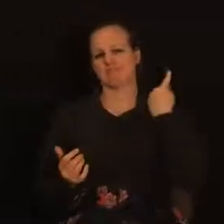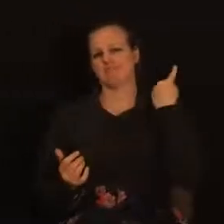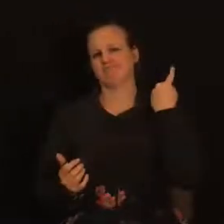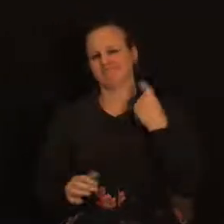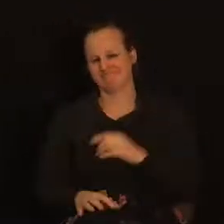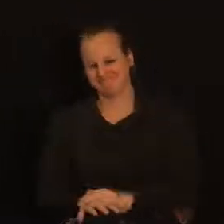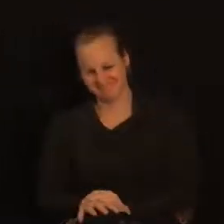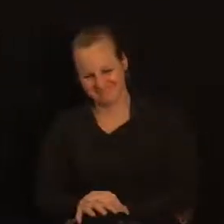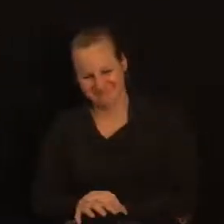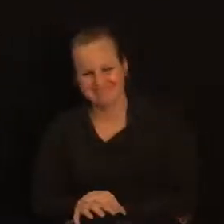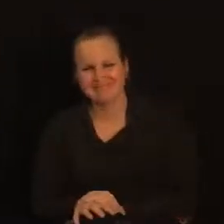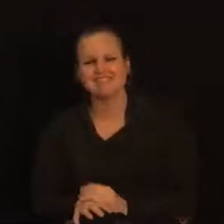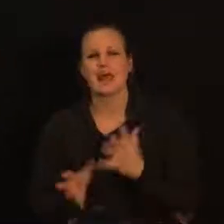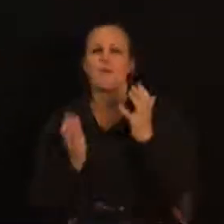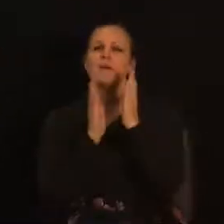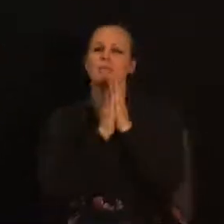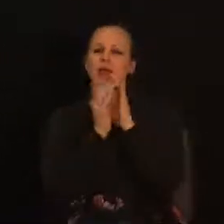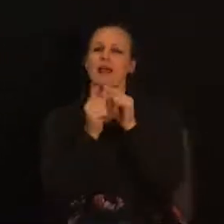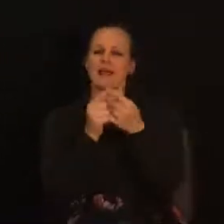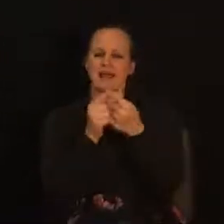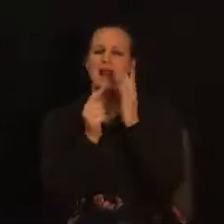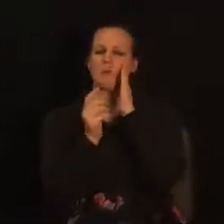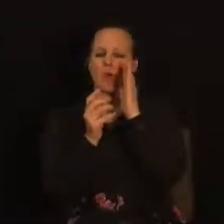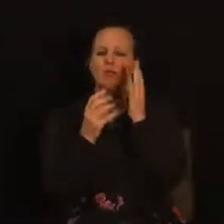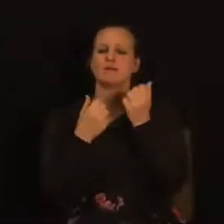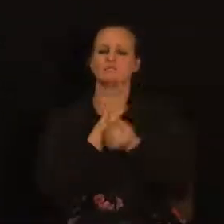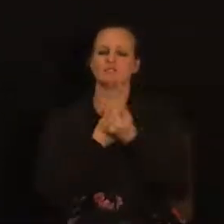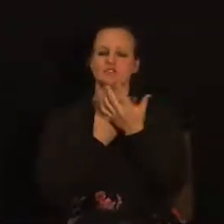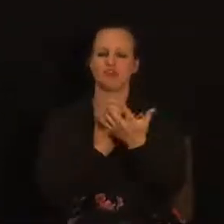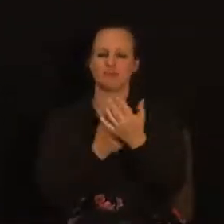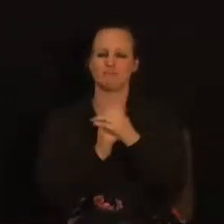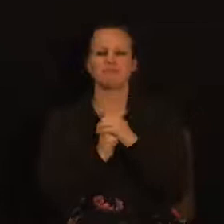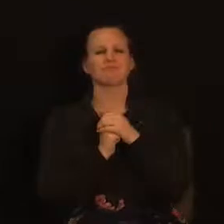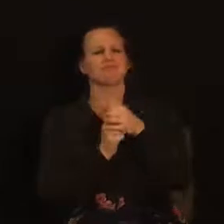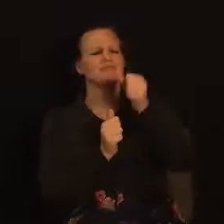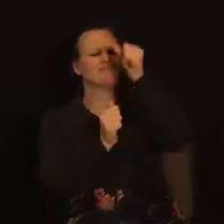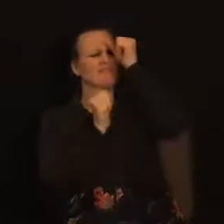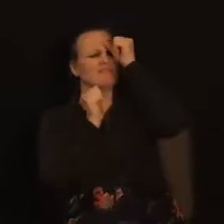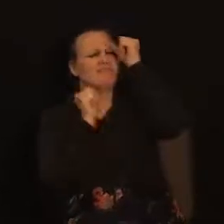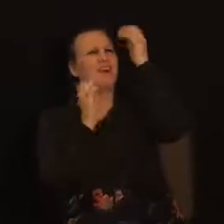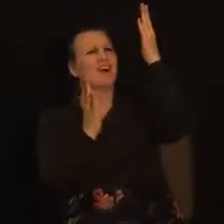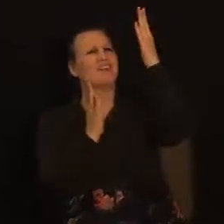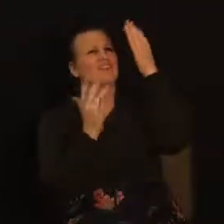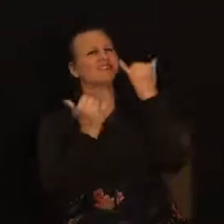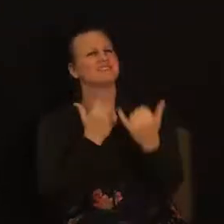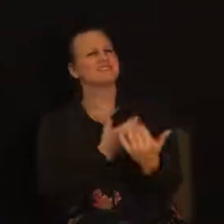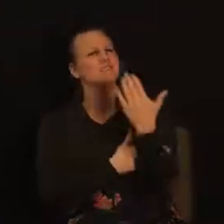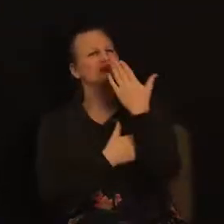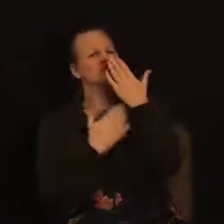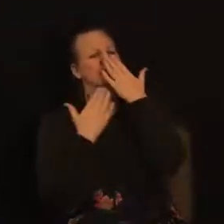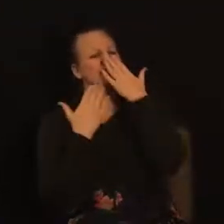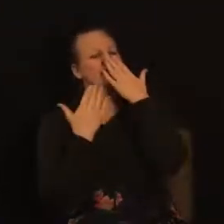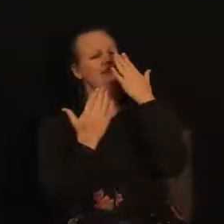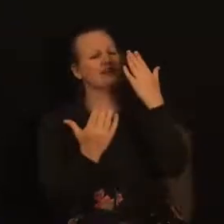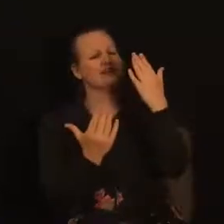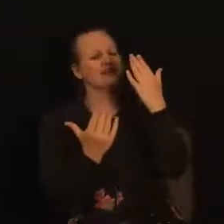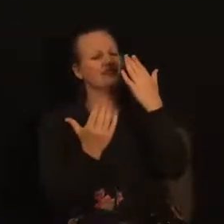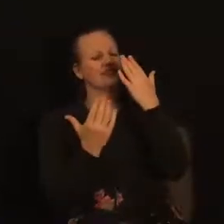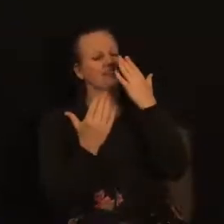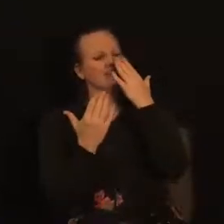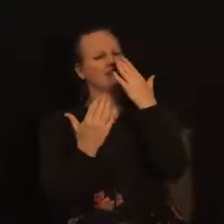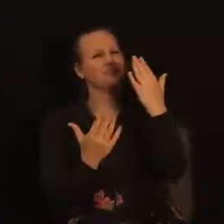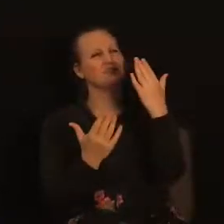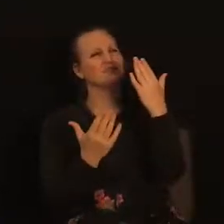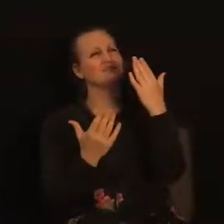pray, and then I do have something to share with you. So, Father, I just thank you this morning. Lord, I thank you for meeting with us